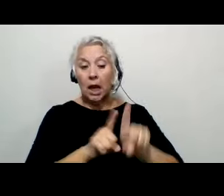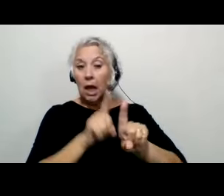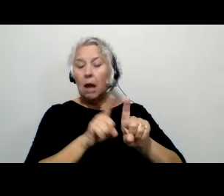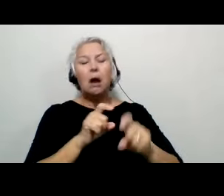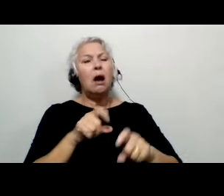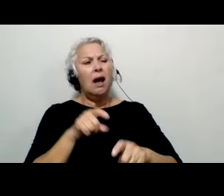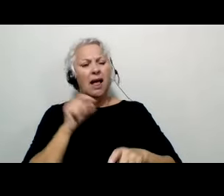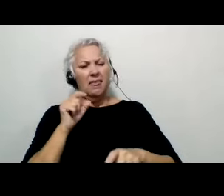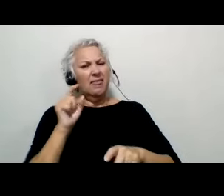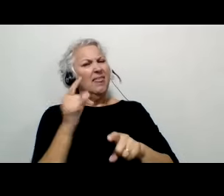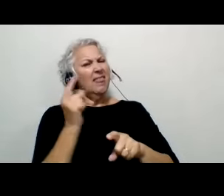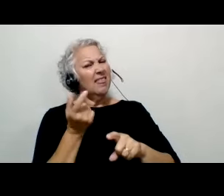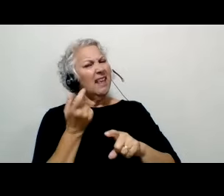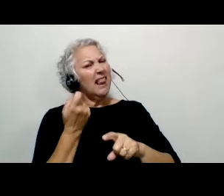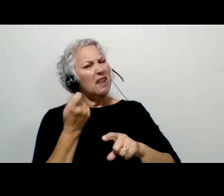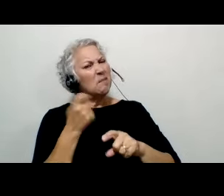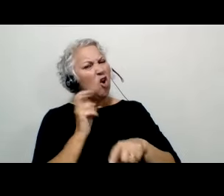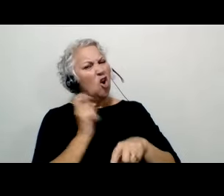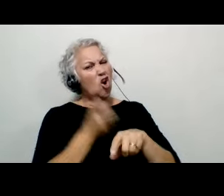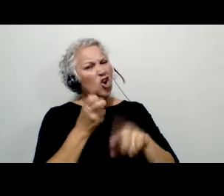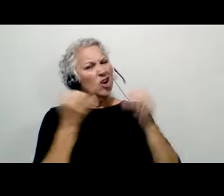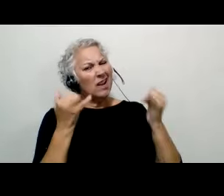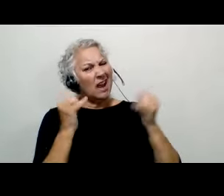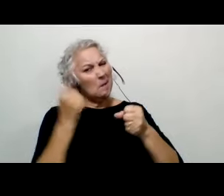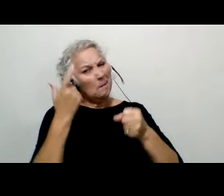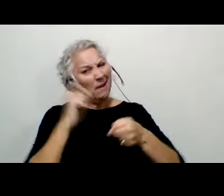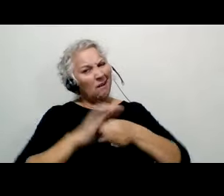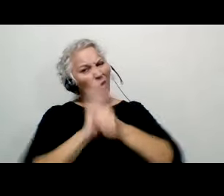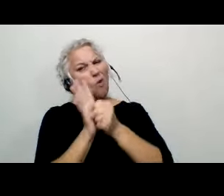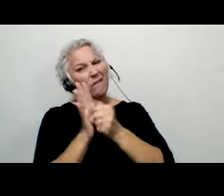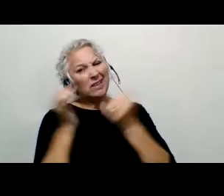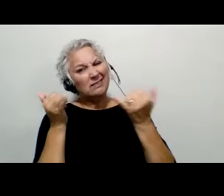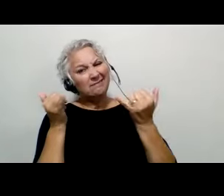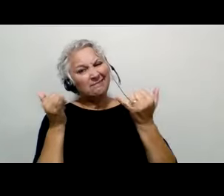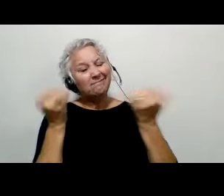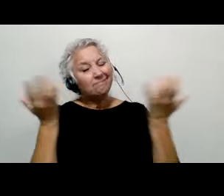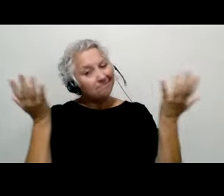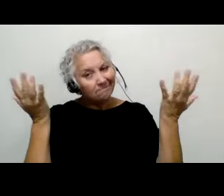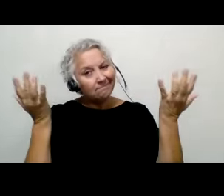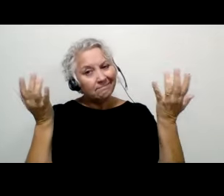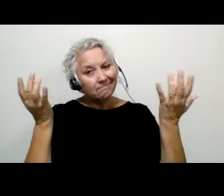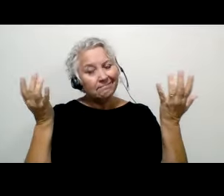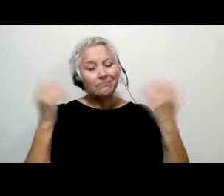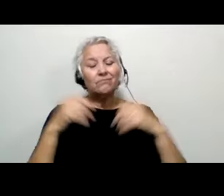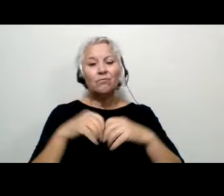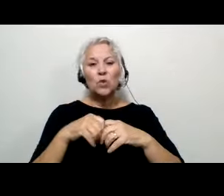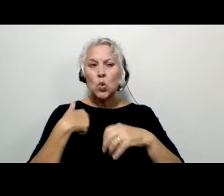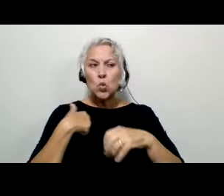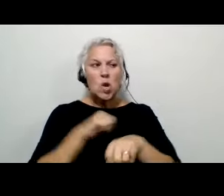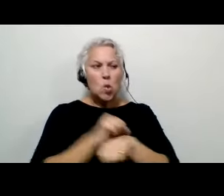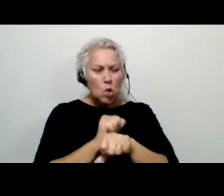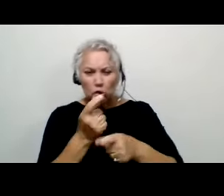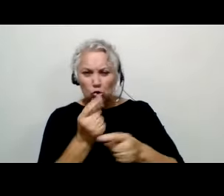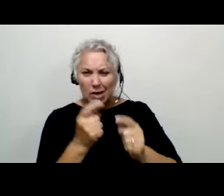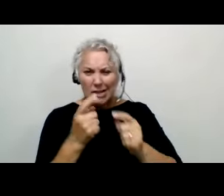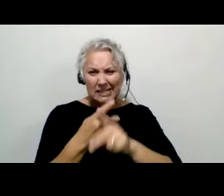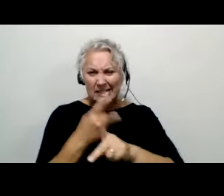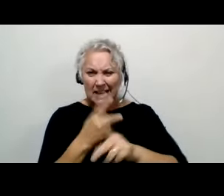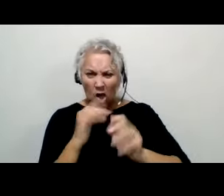little bit harder to do in our COVID state right now. So we work on doing